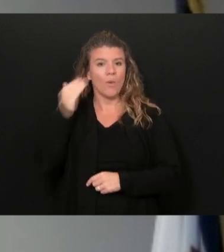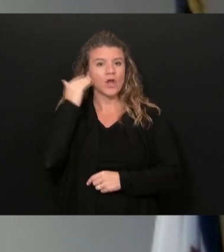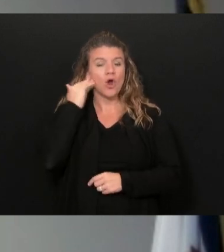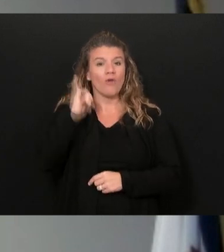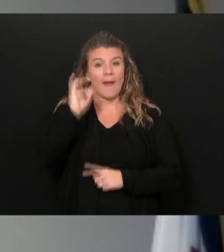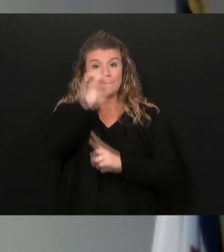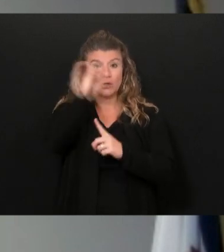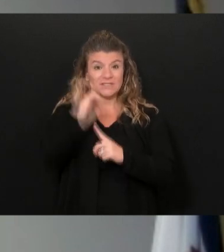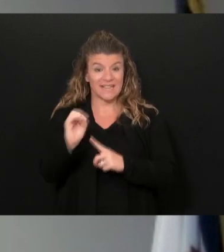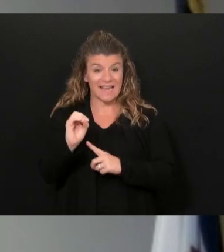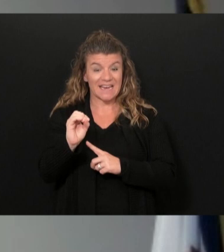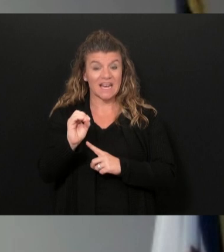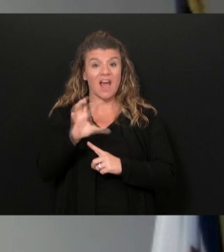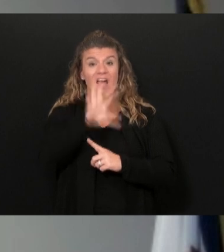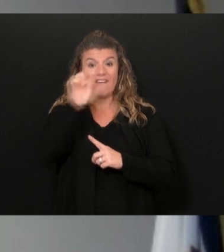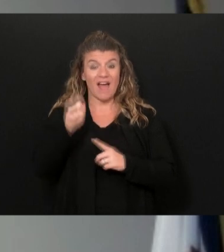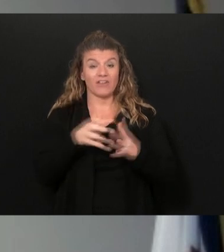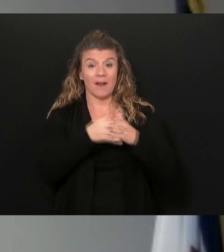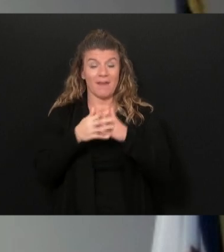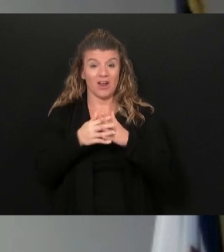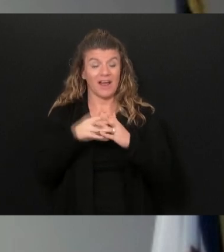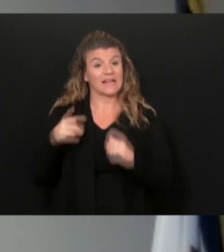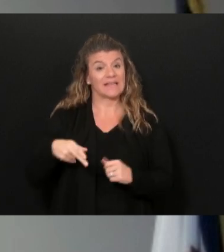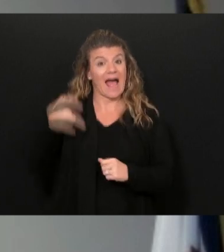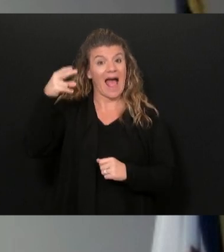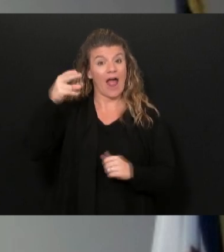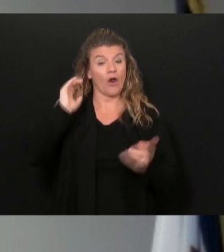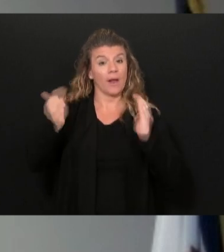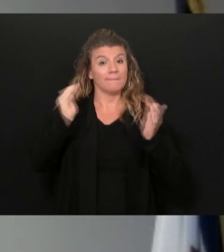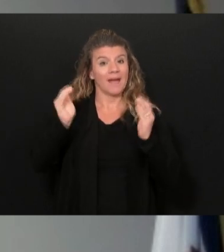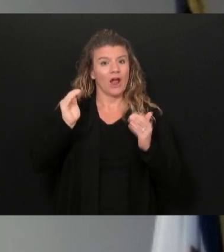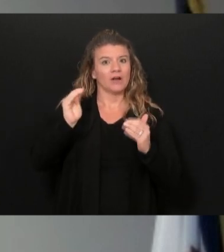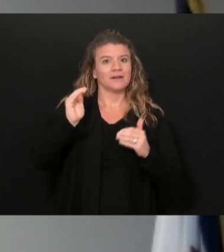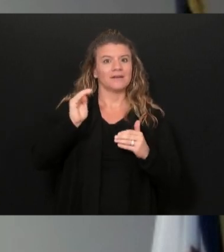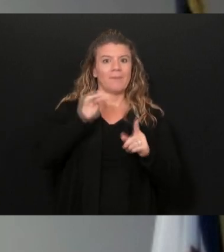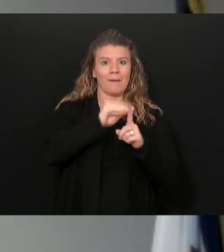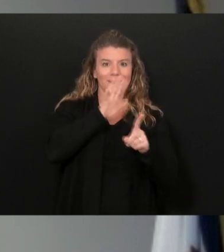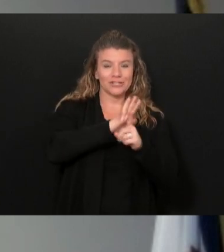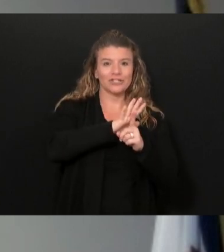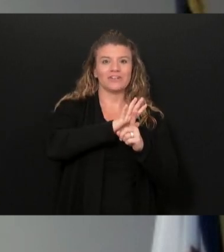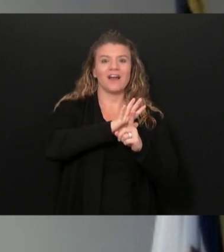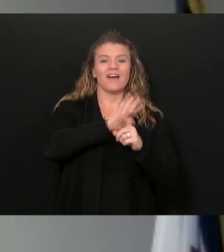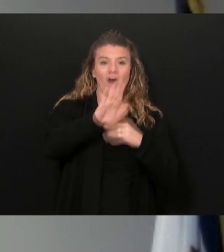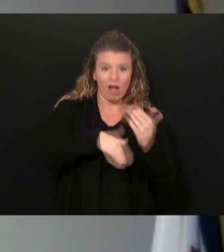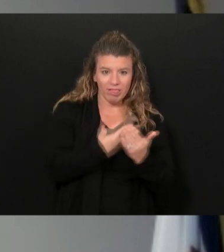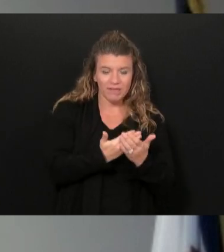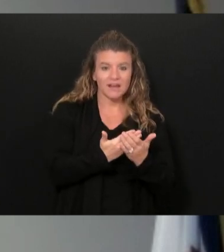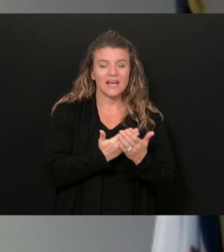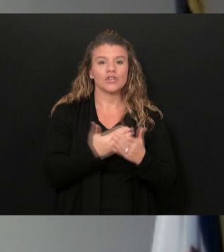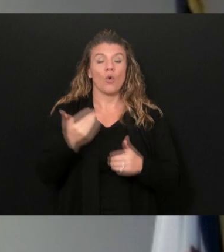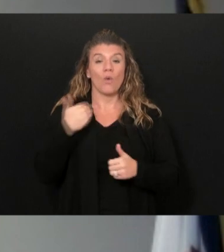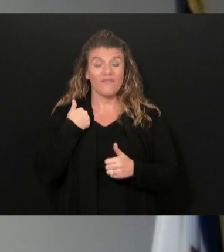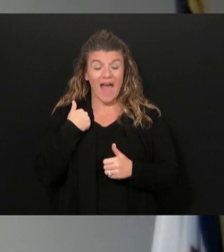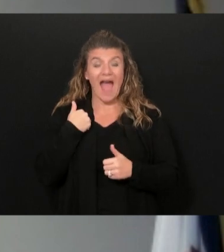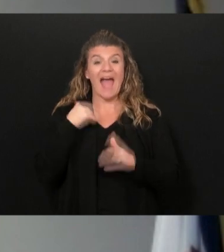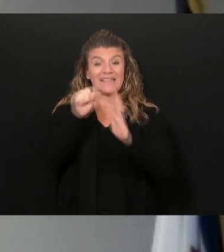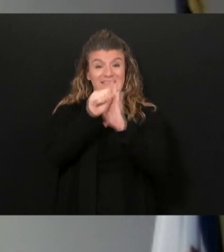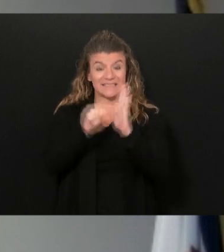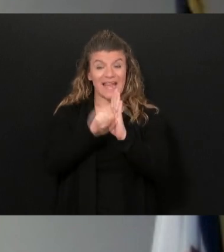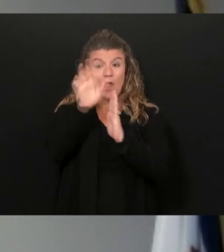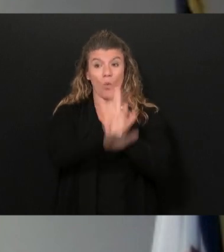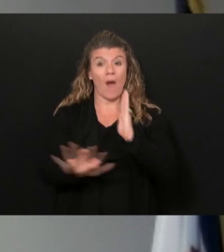percent of African Americans is higher than their percent in the population overall. So we have had overall